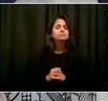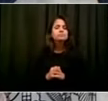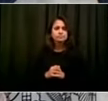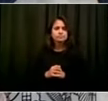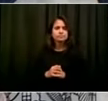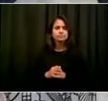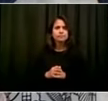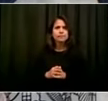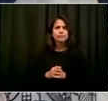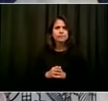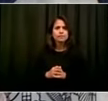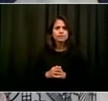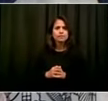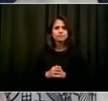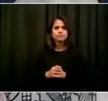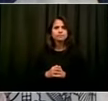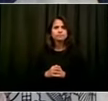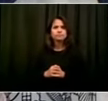Ravane, can you hear me?